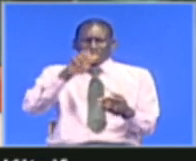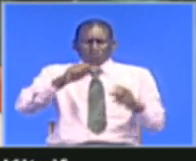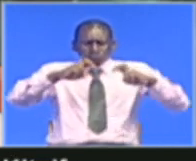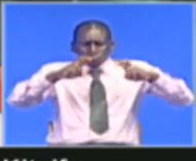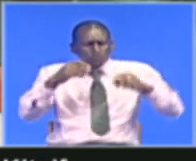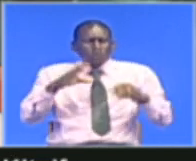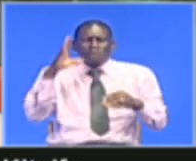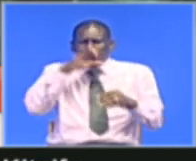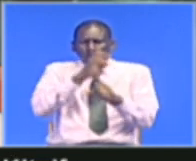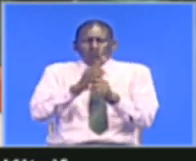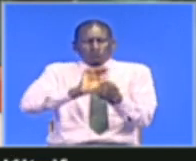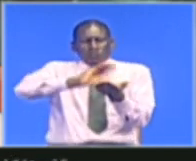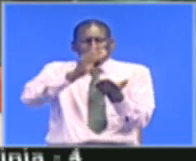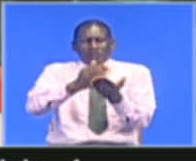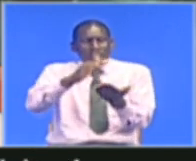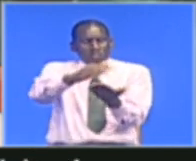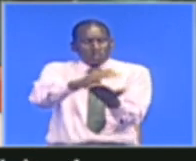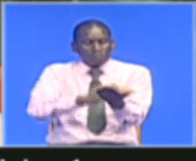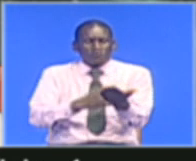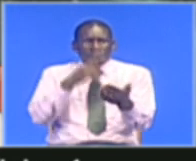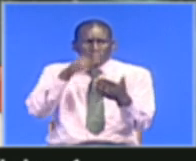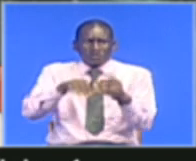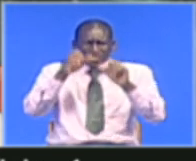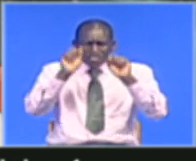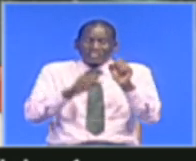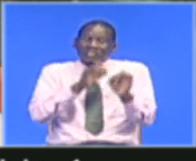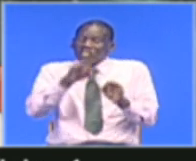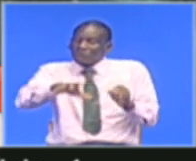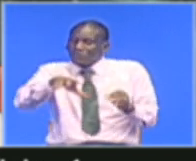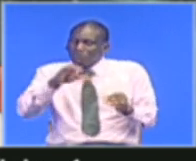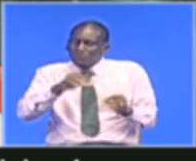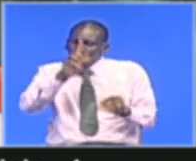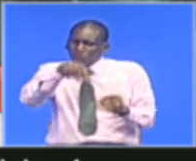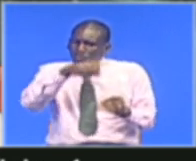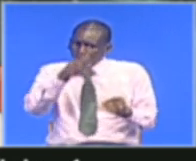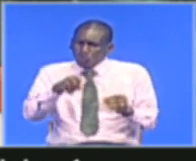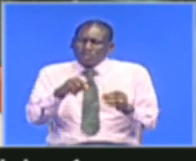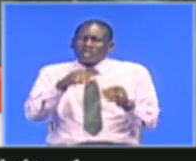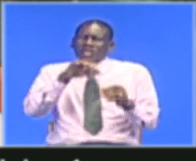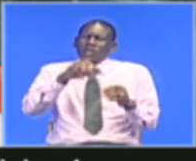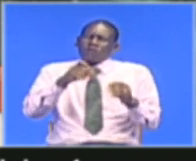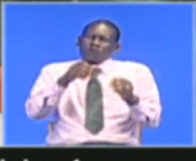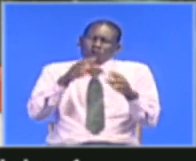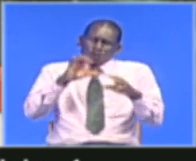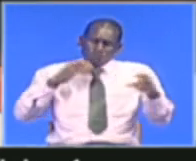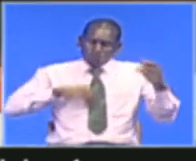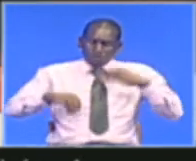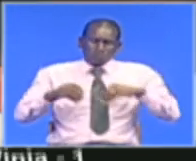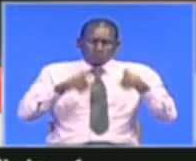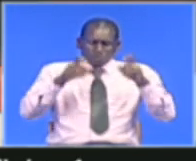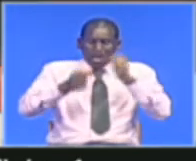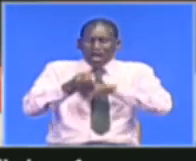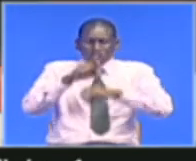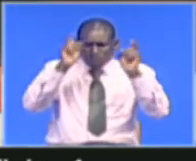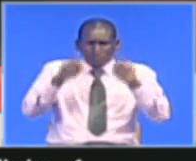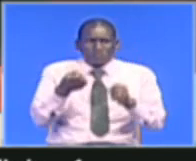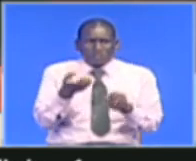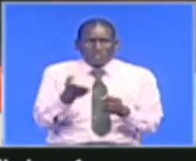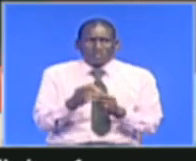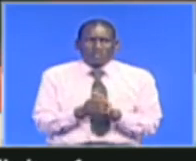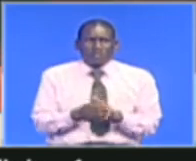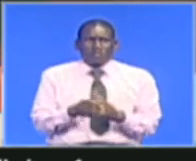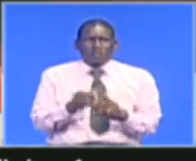na ripoti hiyo ilisema kuwa iwapo atapatikana na hatia na tume ya kupambana na ufisadi, basi achukuliwe hatua. You've put us in such